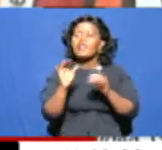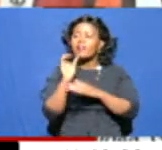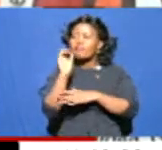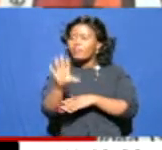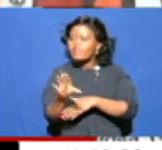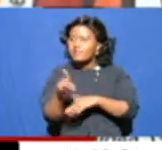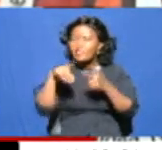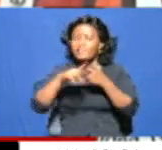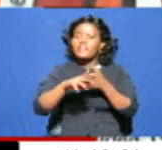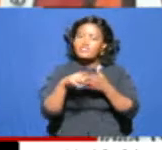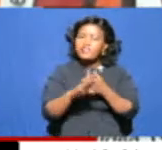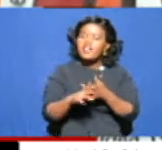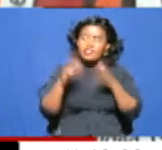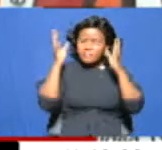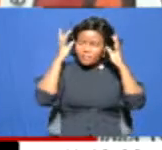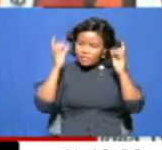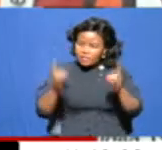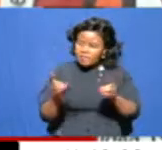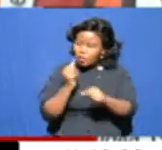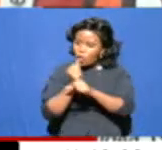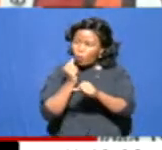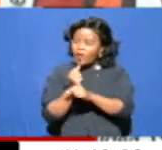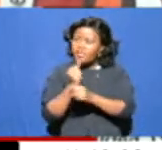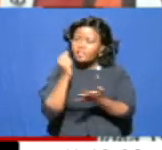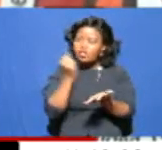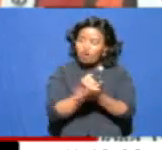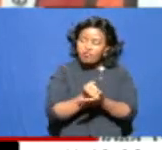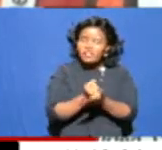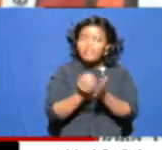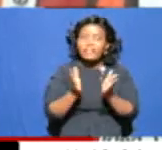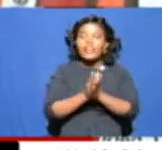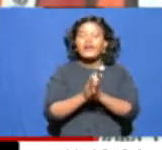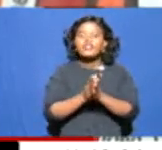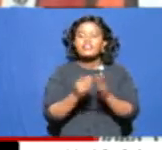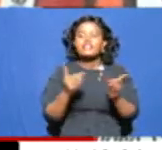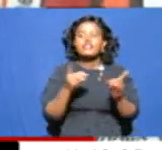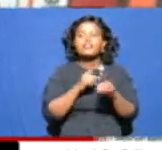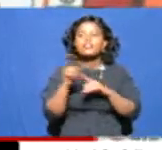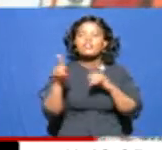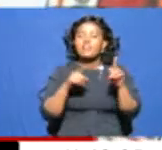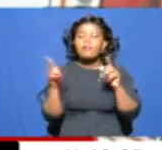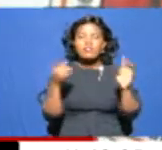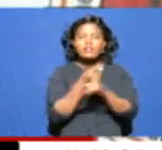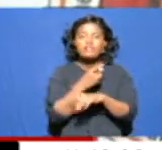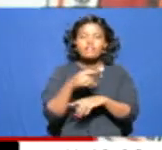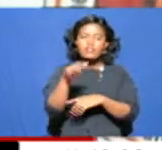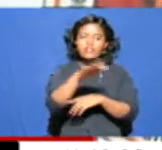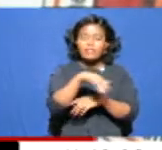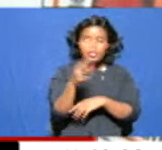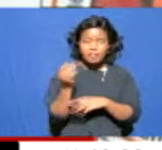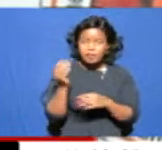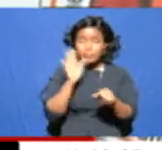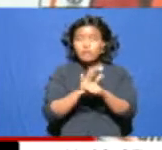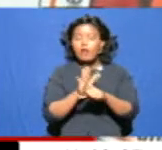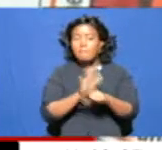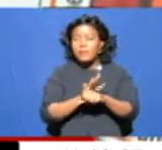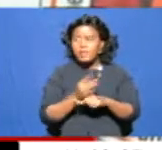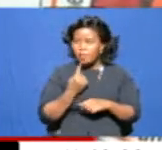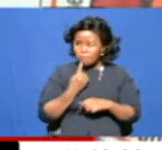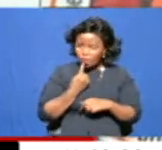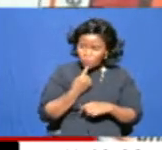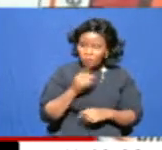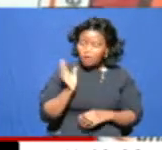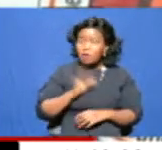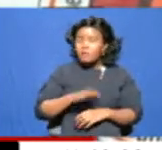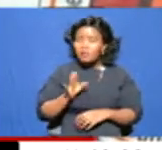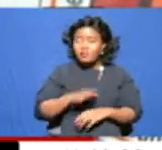both designing the office and going to the field. Mm-hmm. So because of that, you find many the young nursing mothers choose then not